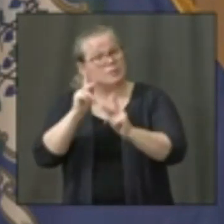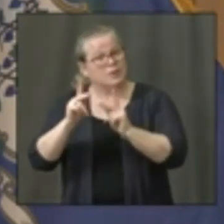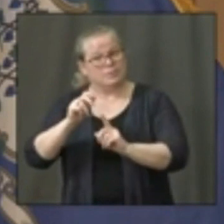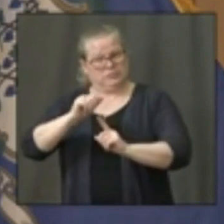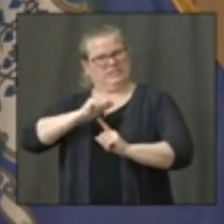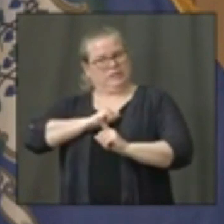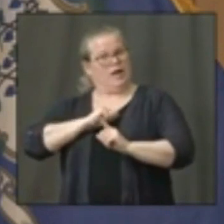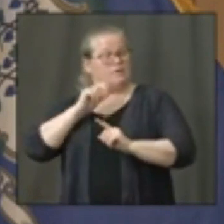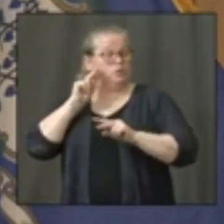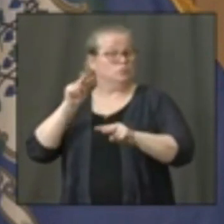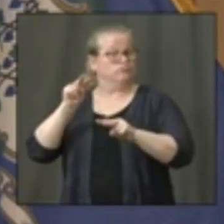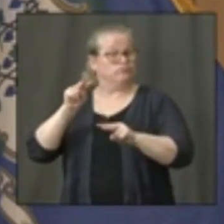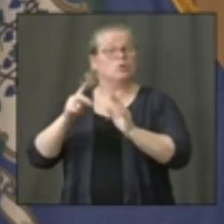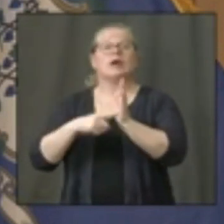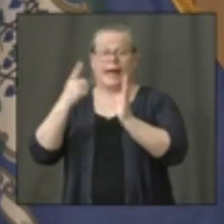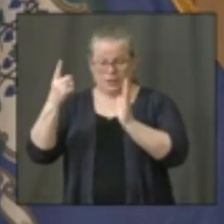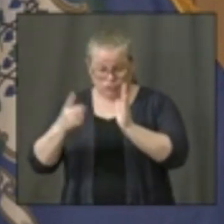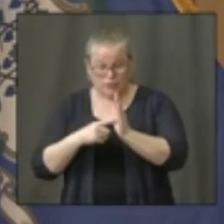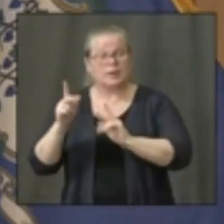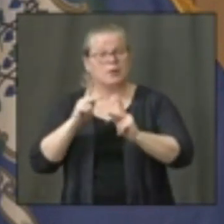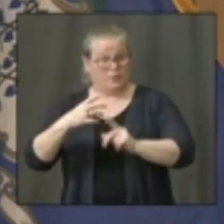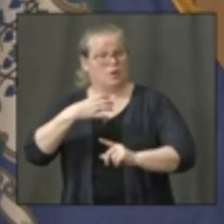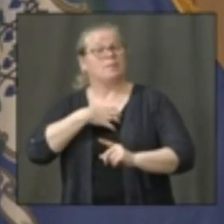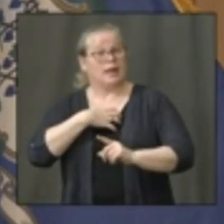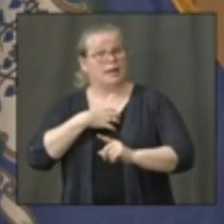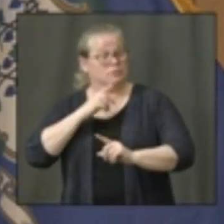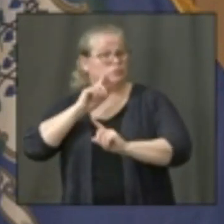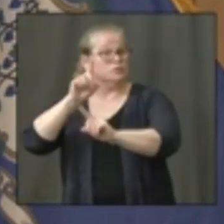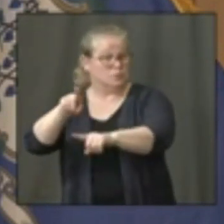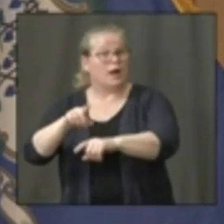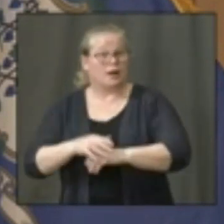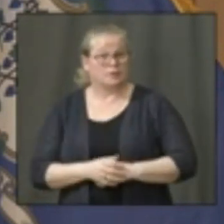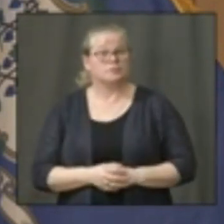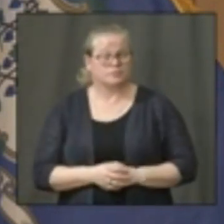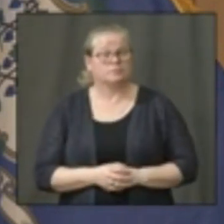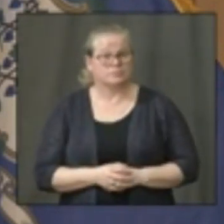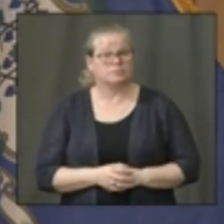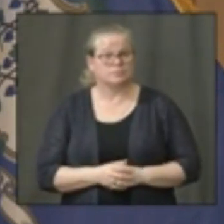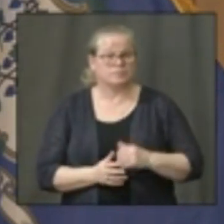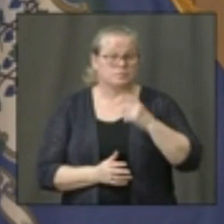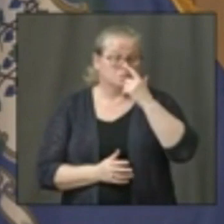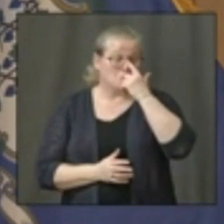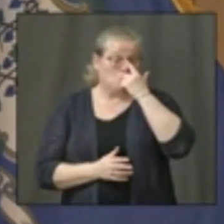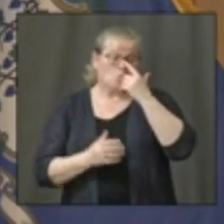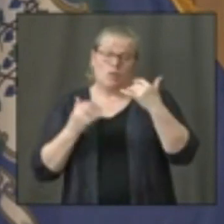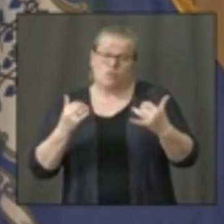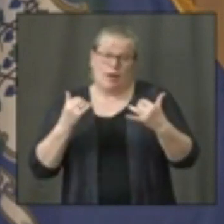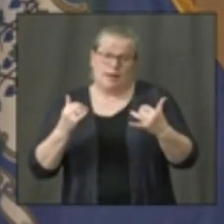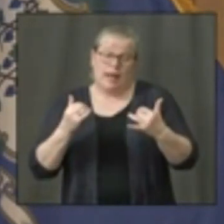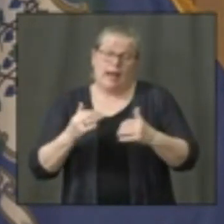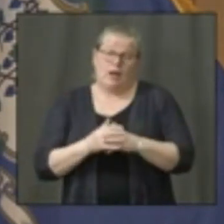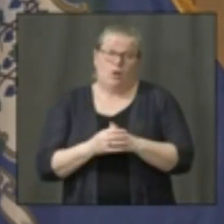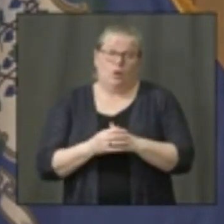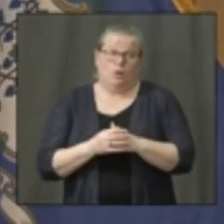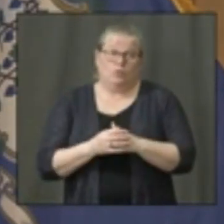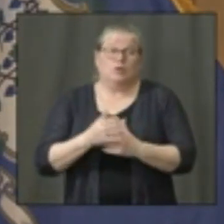occasional complaints, and we do respond to them. Right now, first time out, you're probably gonna get